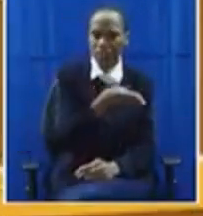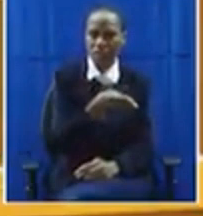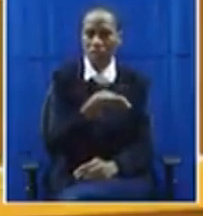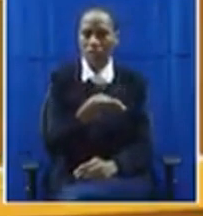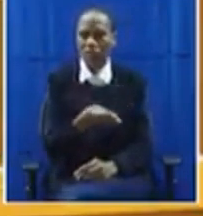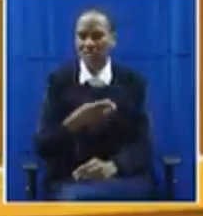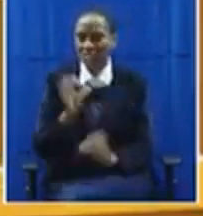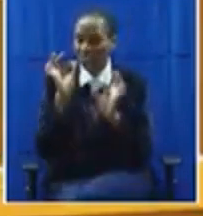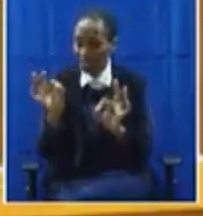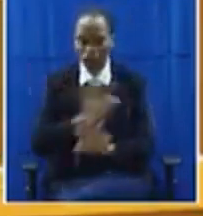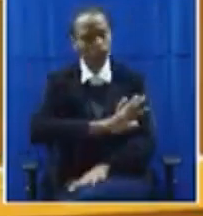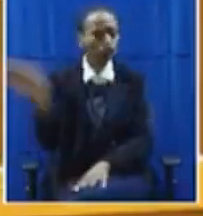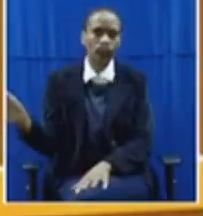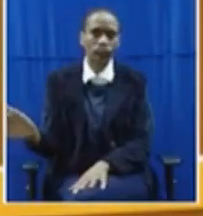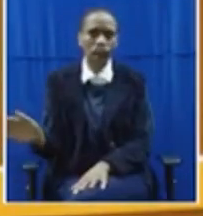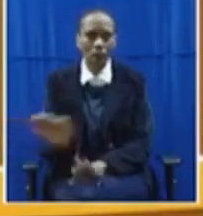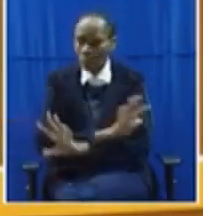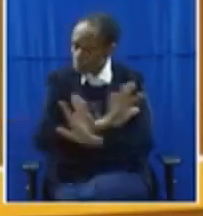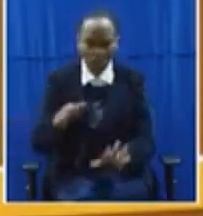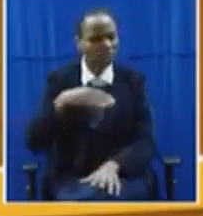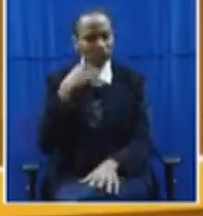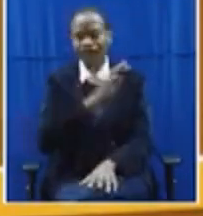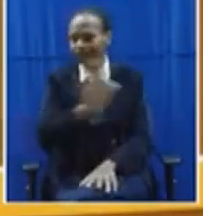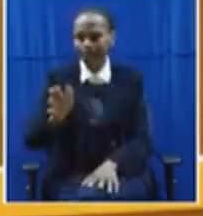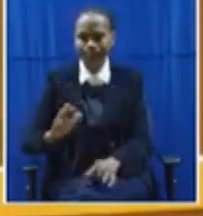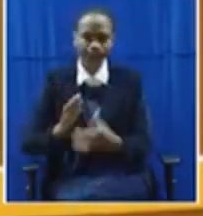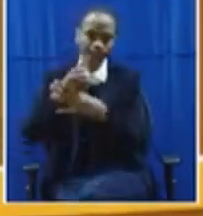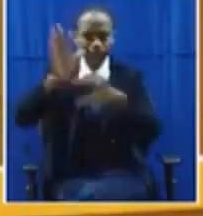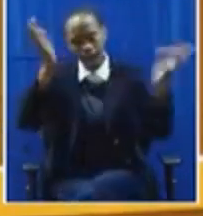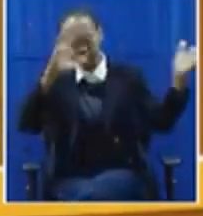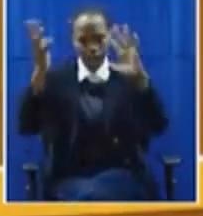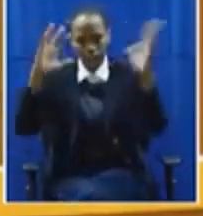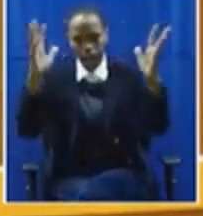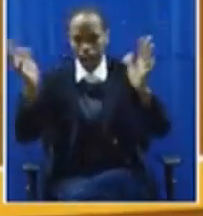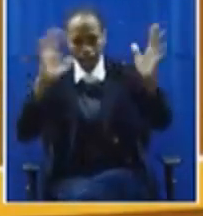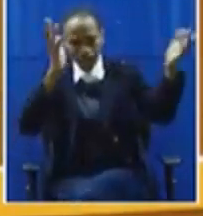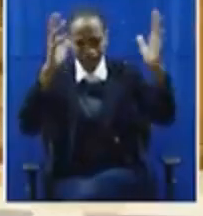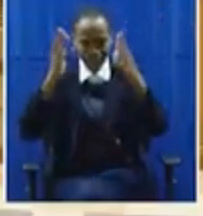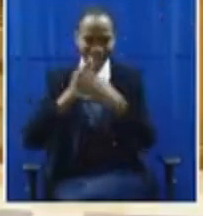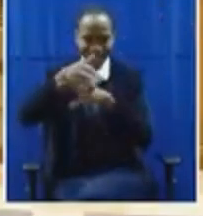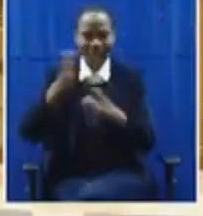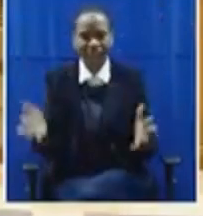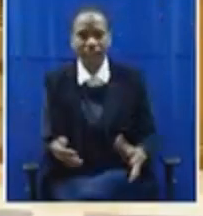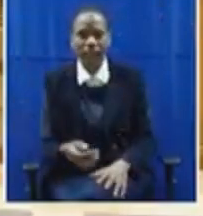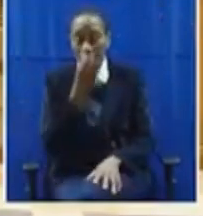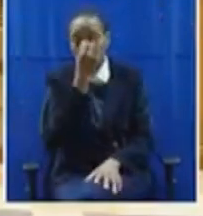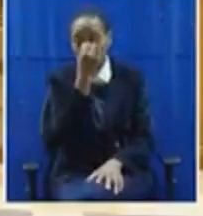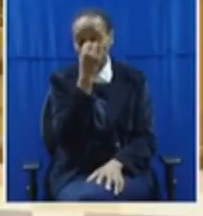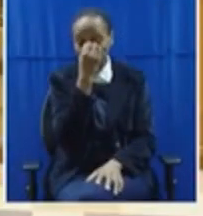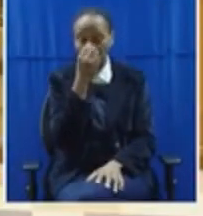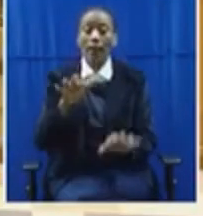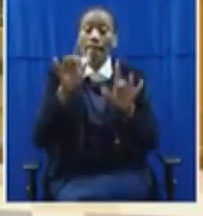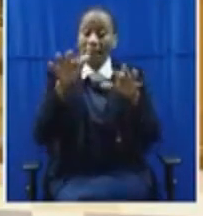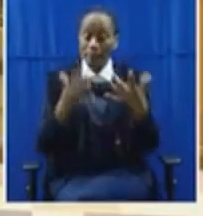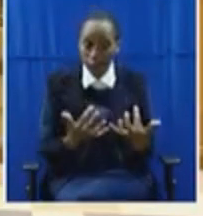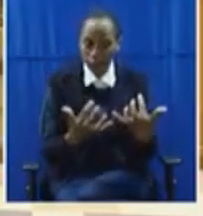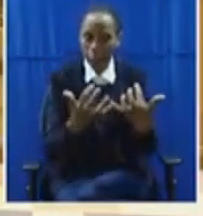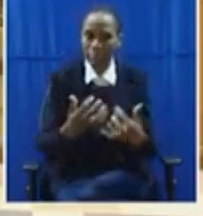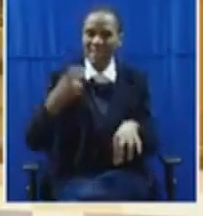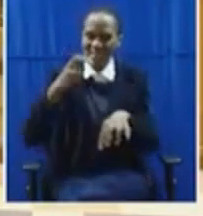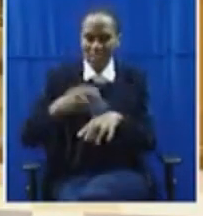enough. It is not good enough. It is not good enough. Our people deserve better from